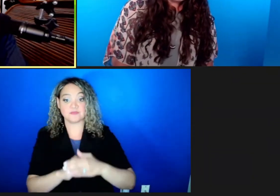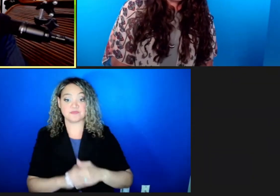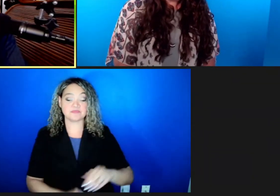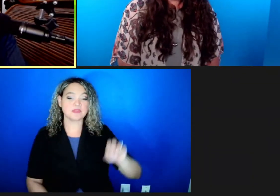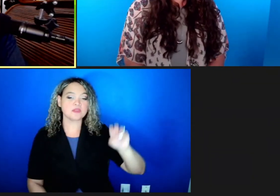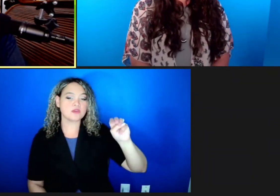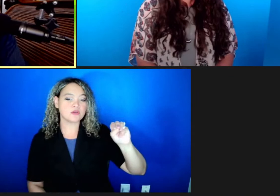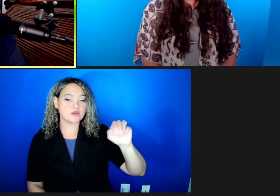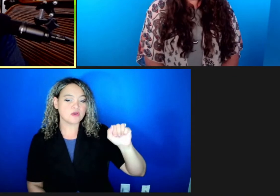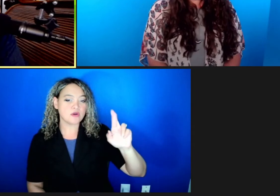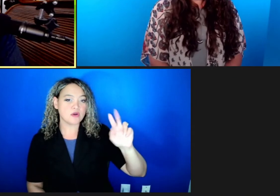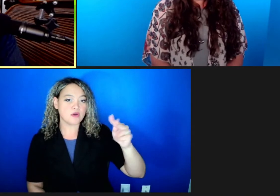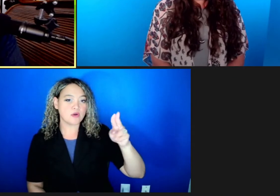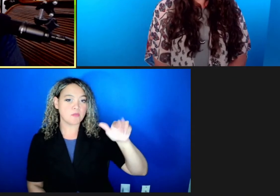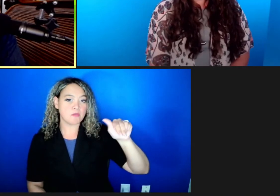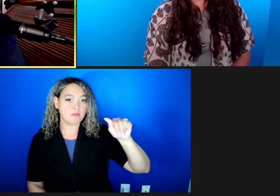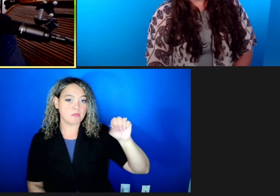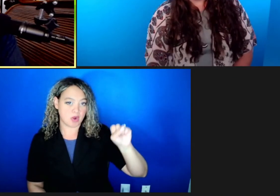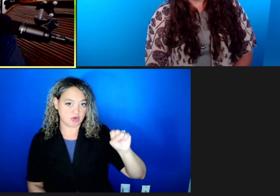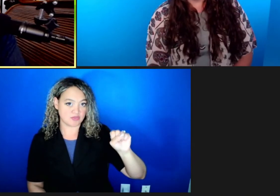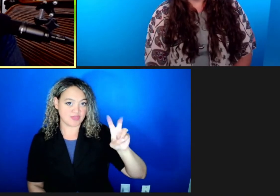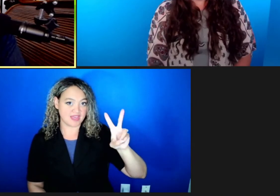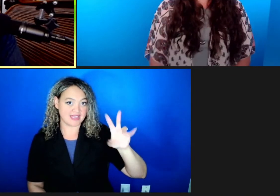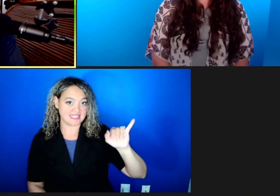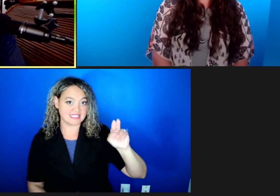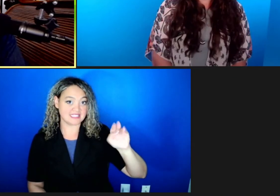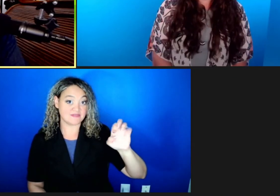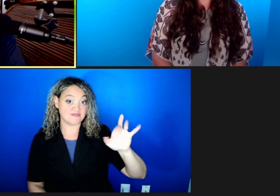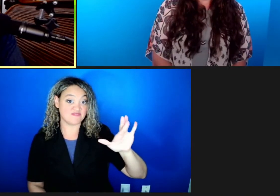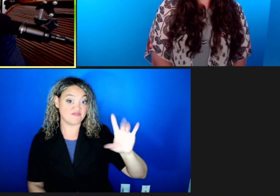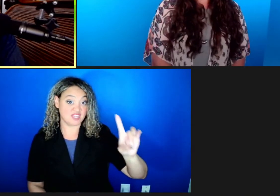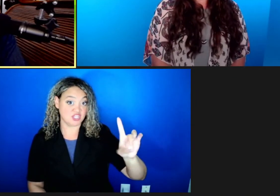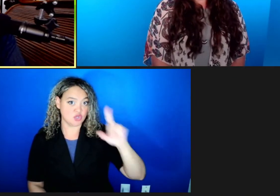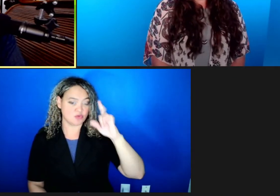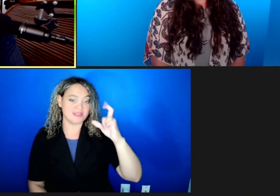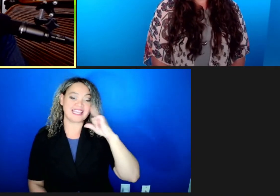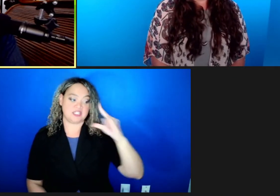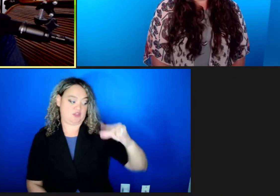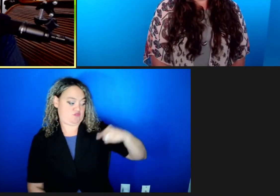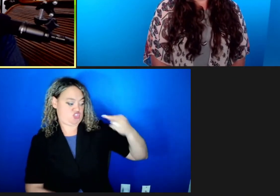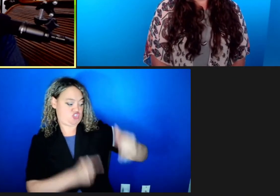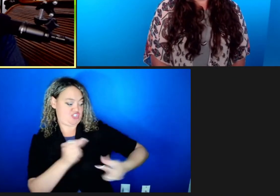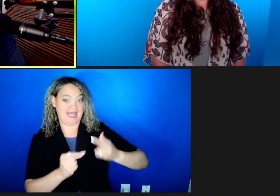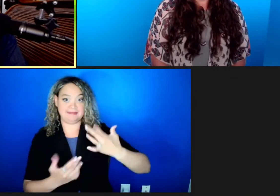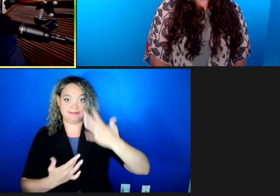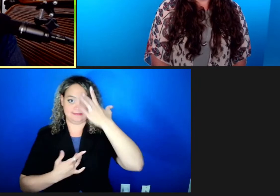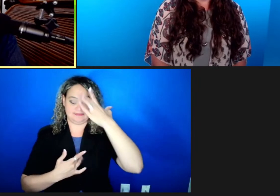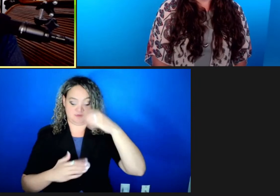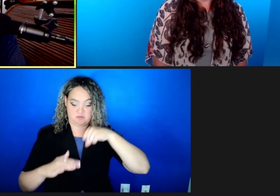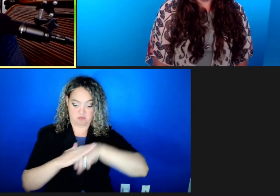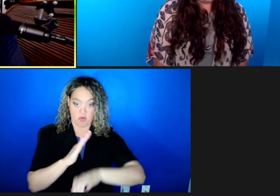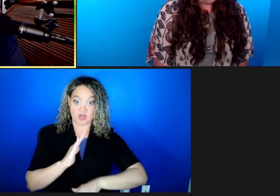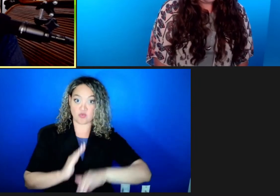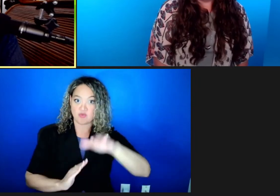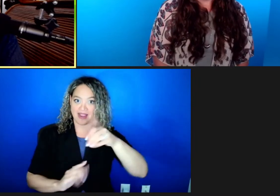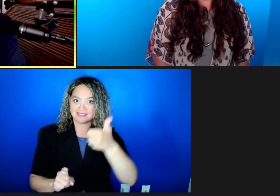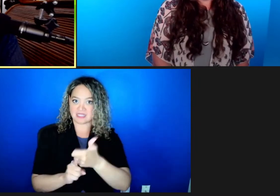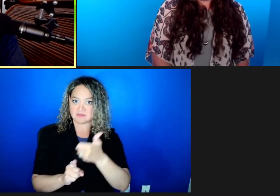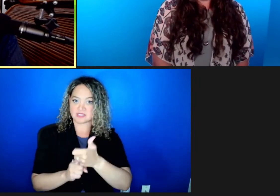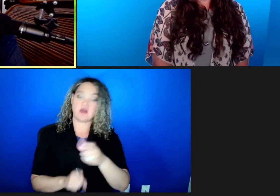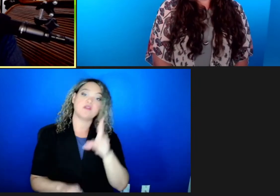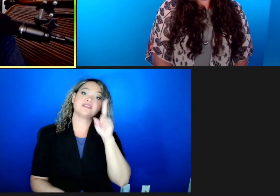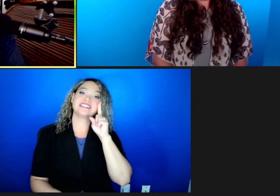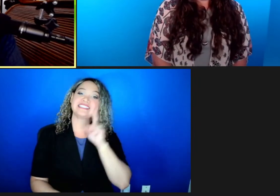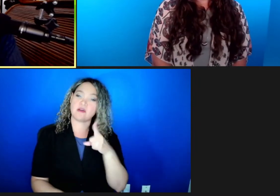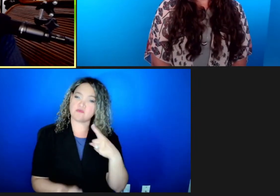wasn't it because of a genetic condition that many people who were born and raised there were deaf, and